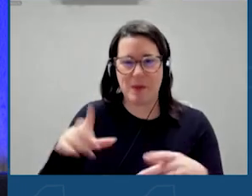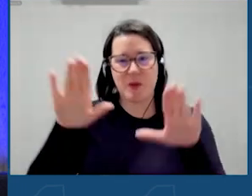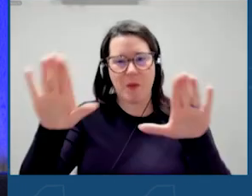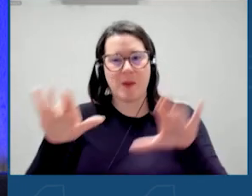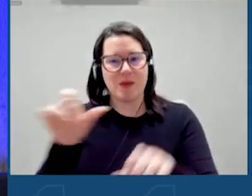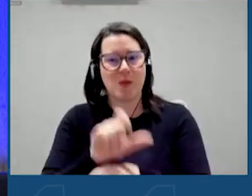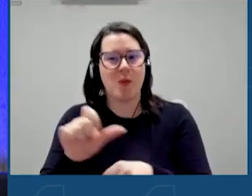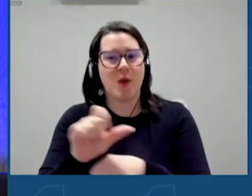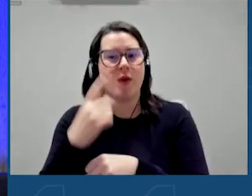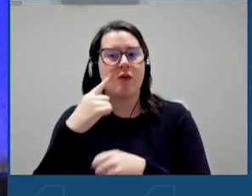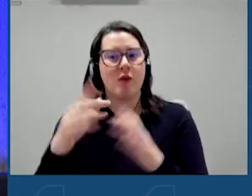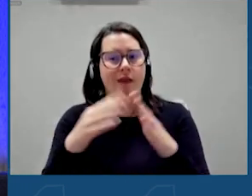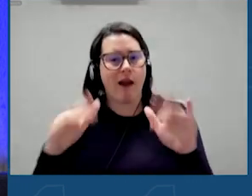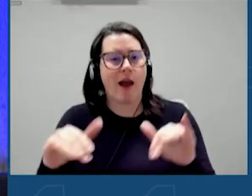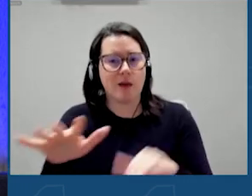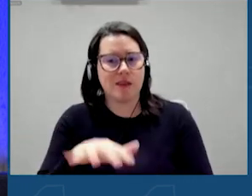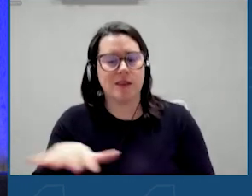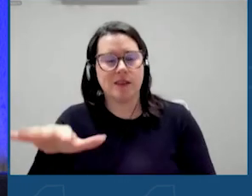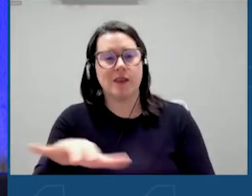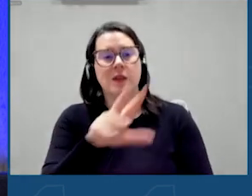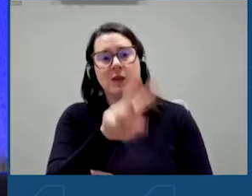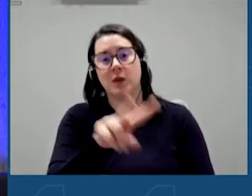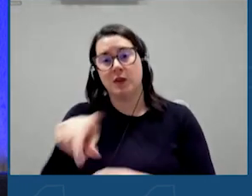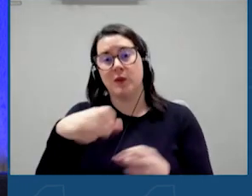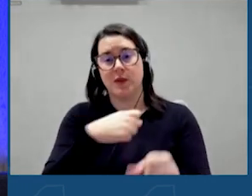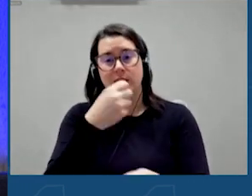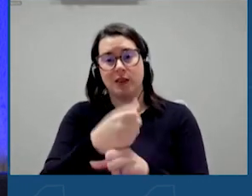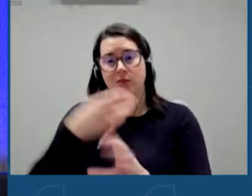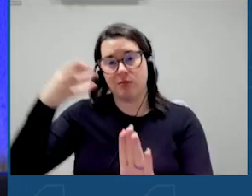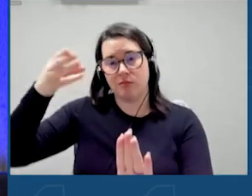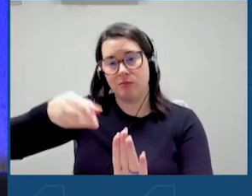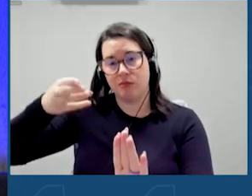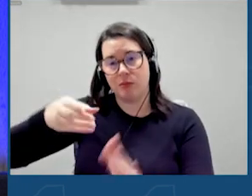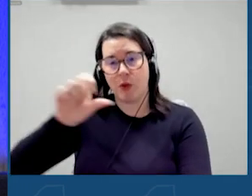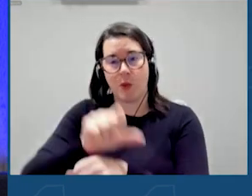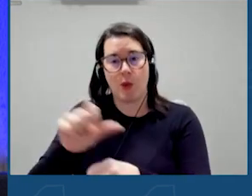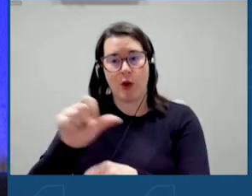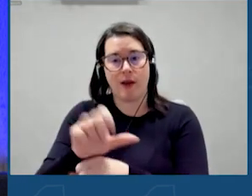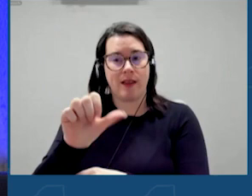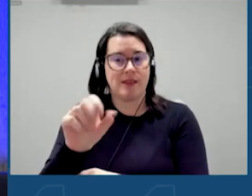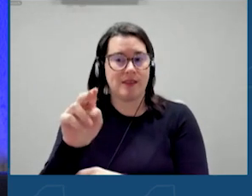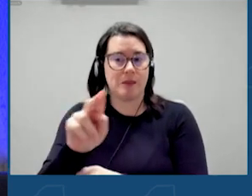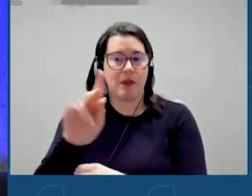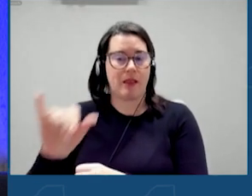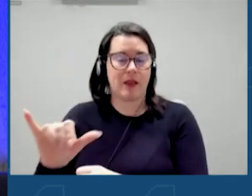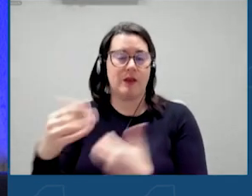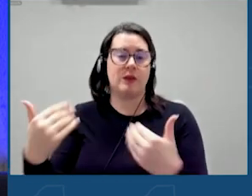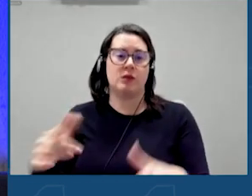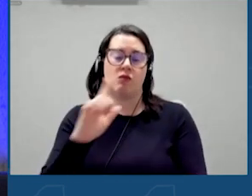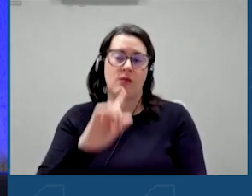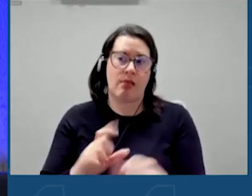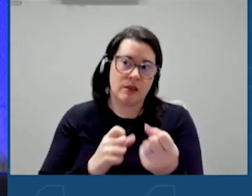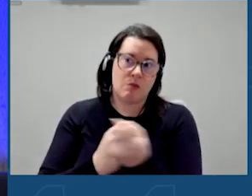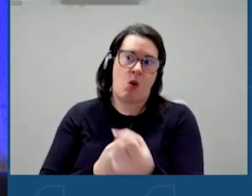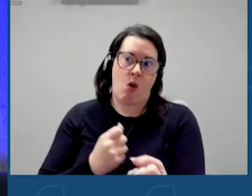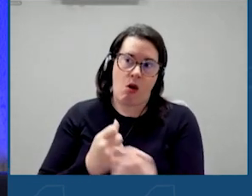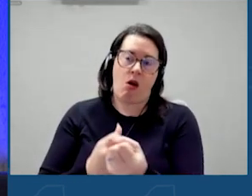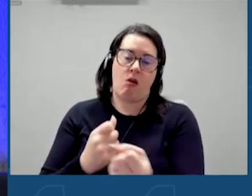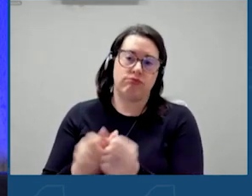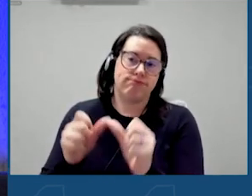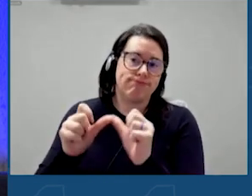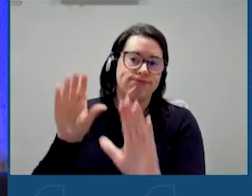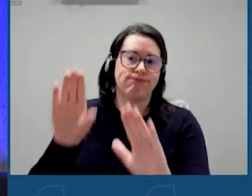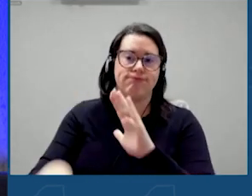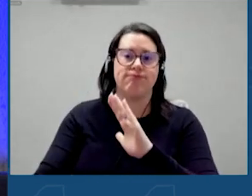housing space as well. 22 years working in the Assembly, a tireless advocate to improve housing, and we're grateful. And we